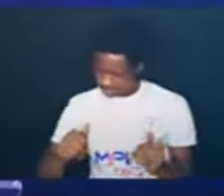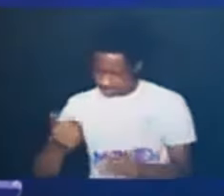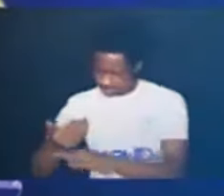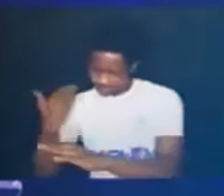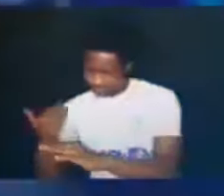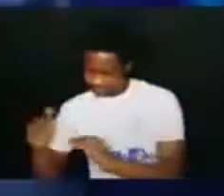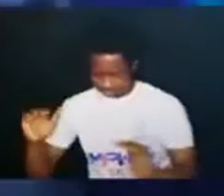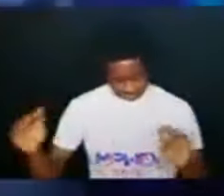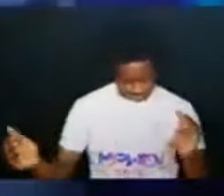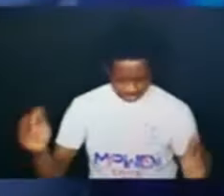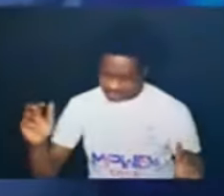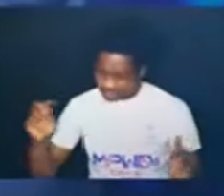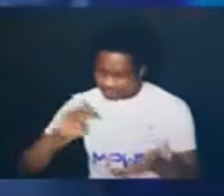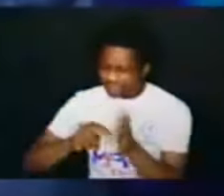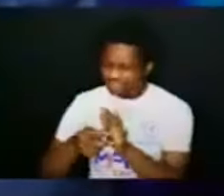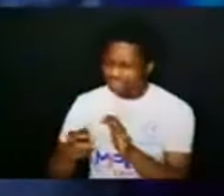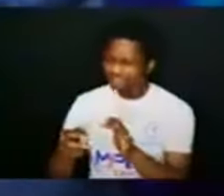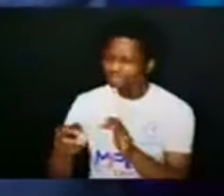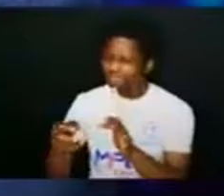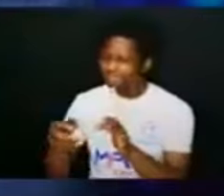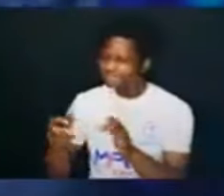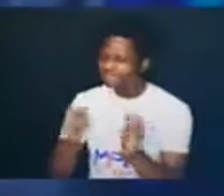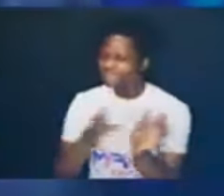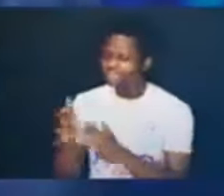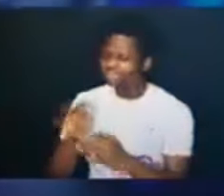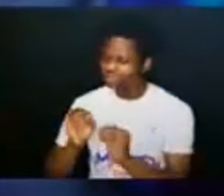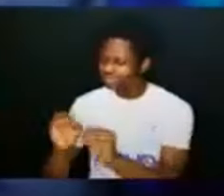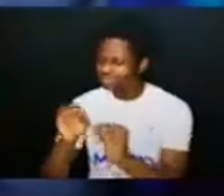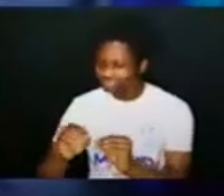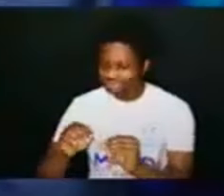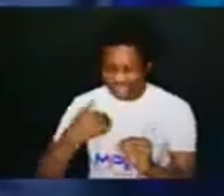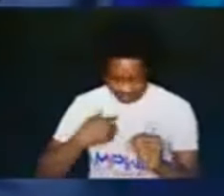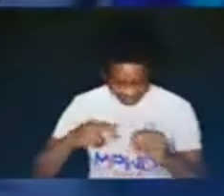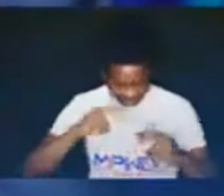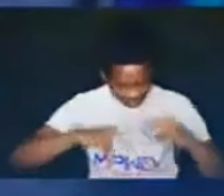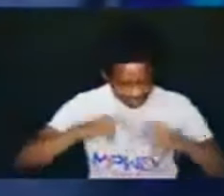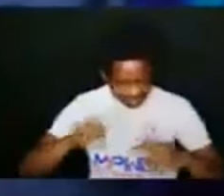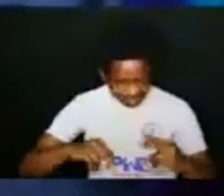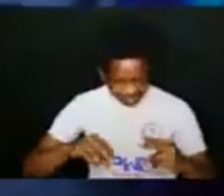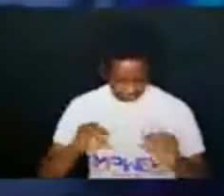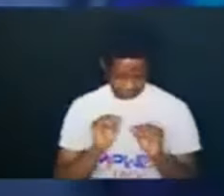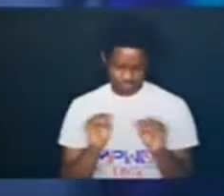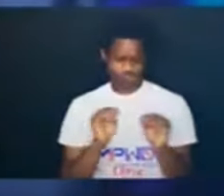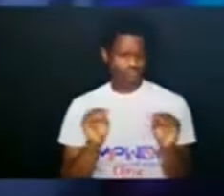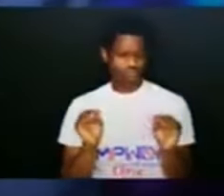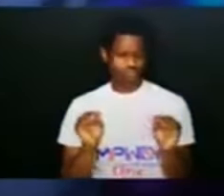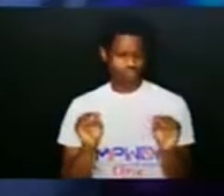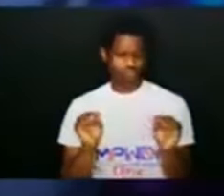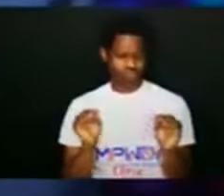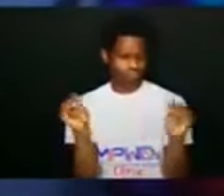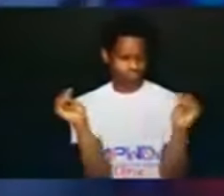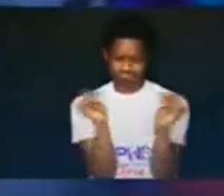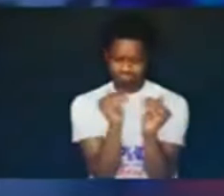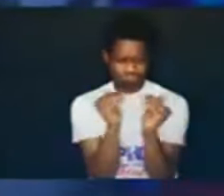a contradiction of Jesus' teaching in Matthew 5. Ani Yesu nchechire no ebo ebra ana. No. Debi. You